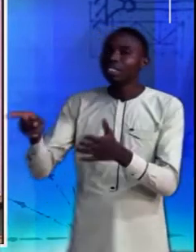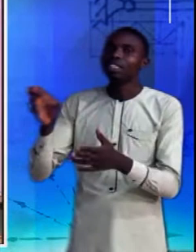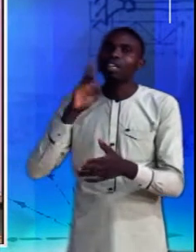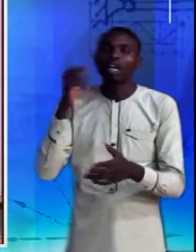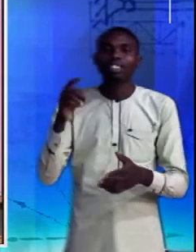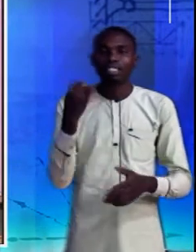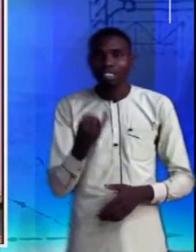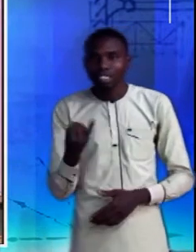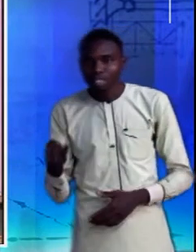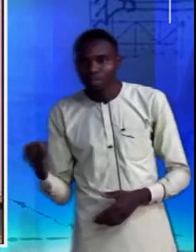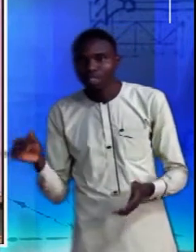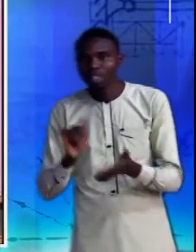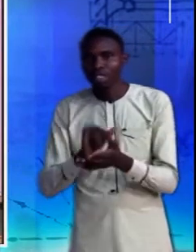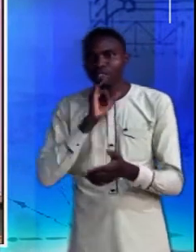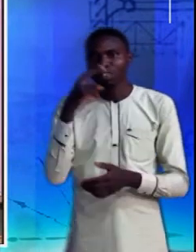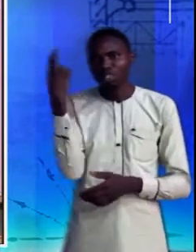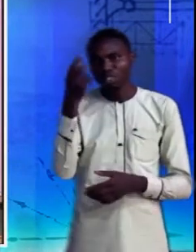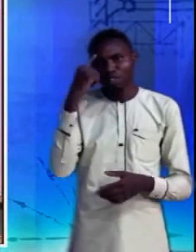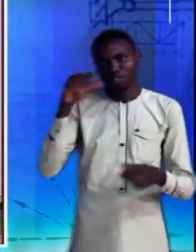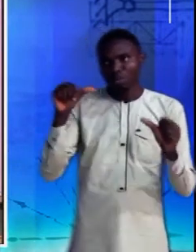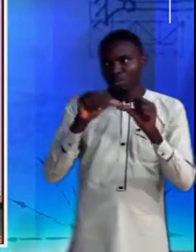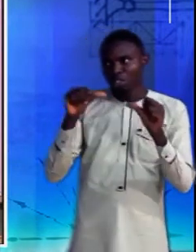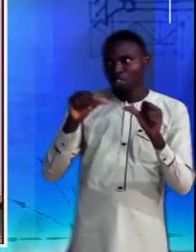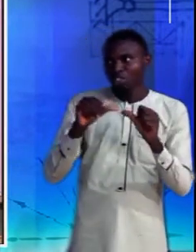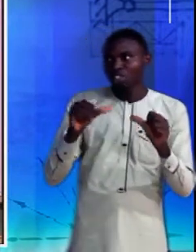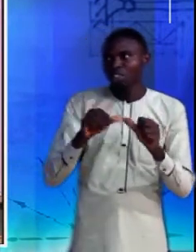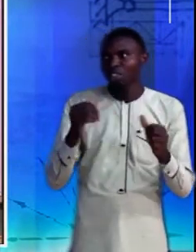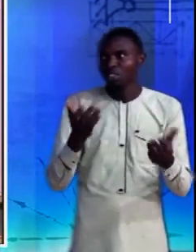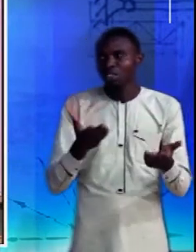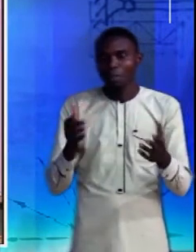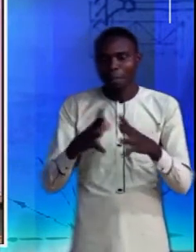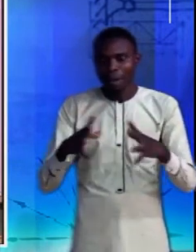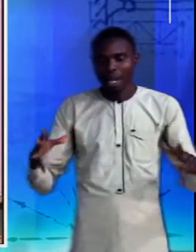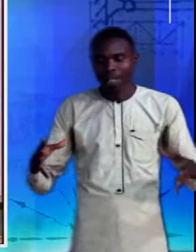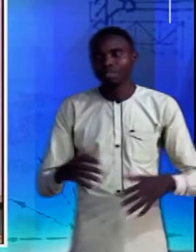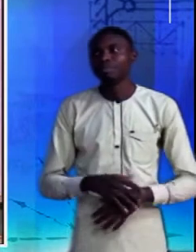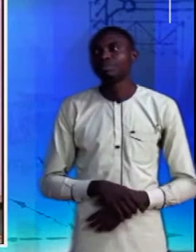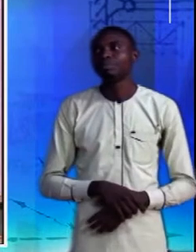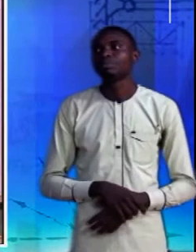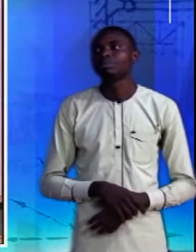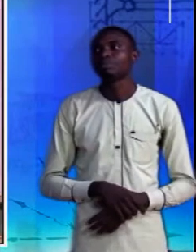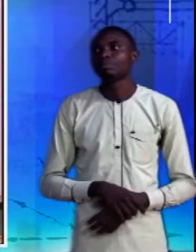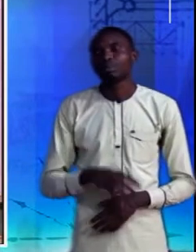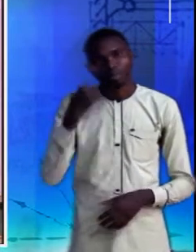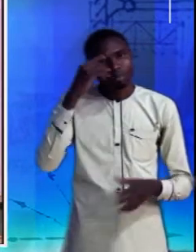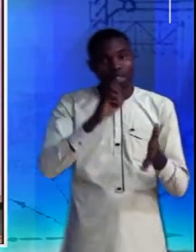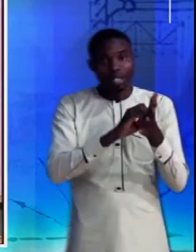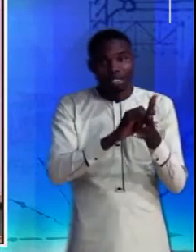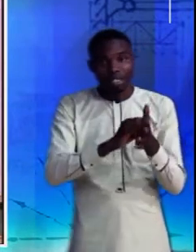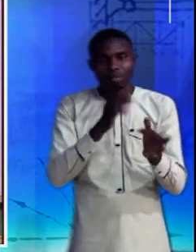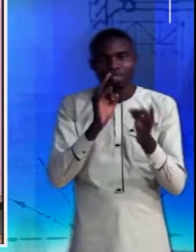symbolize our unit for us to have an easy. Second has a symbol